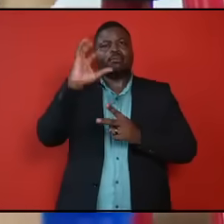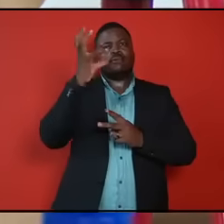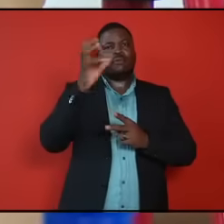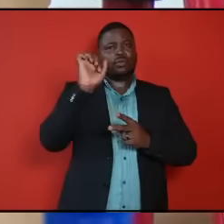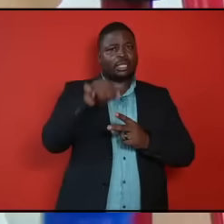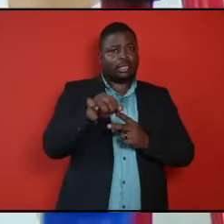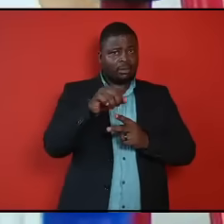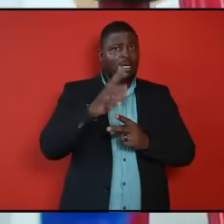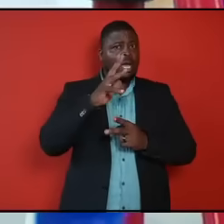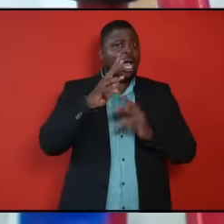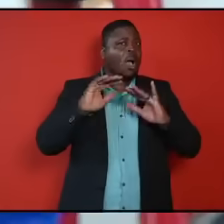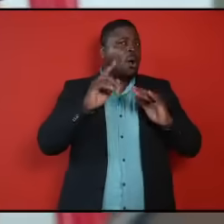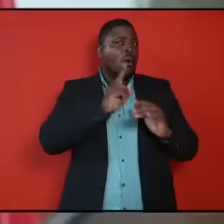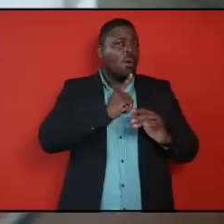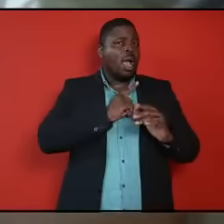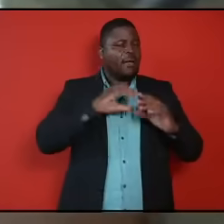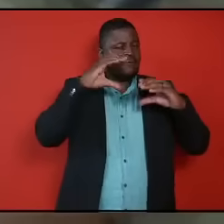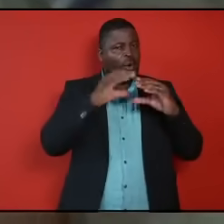President.